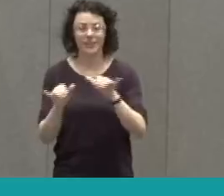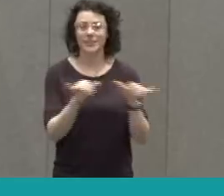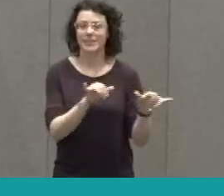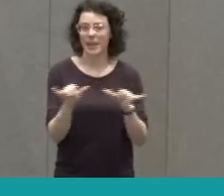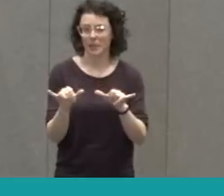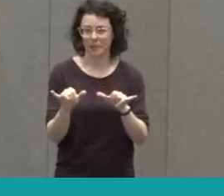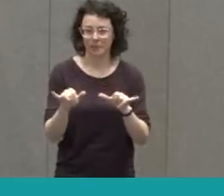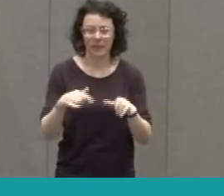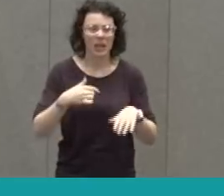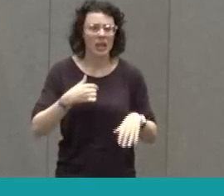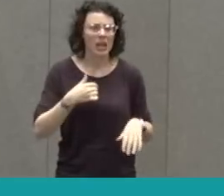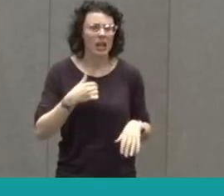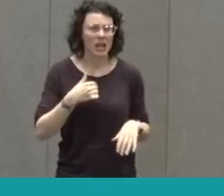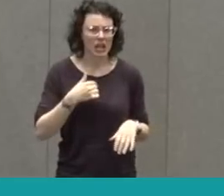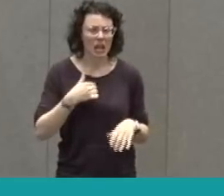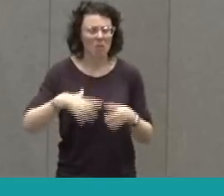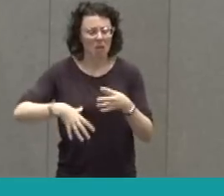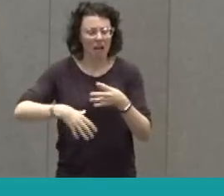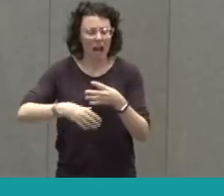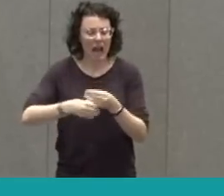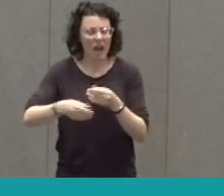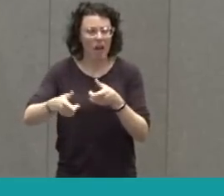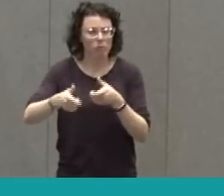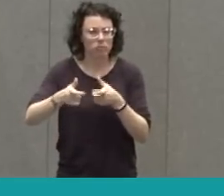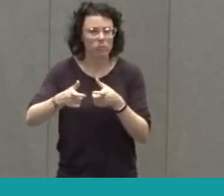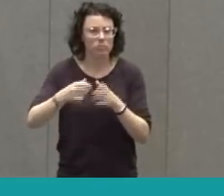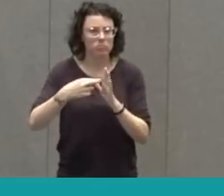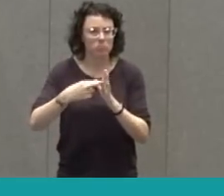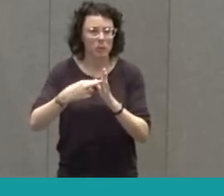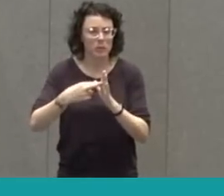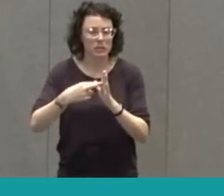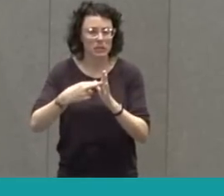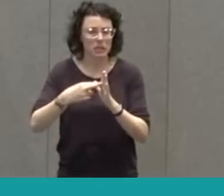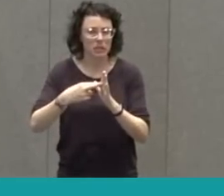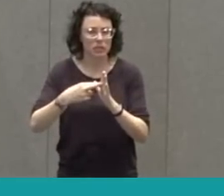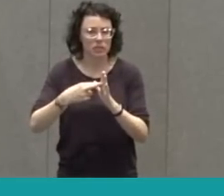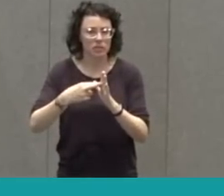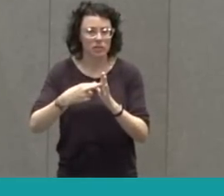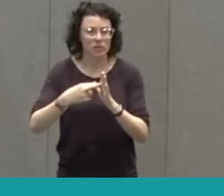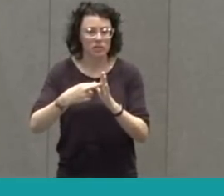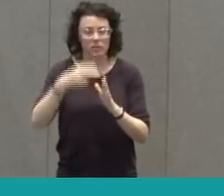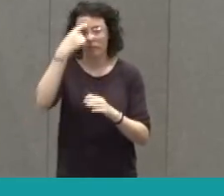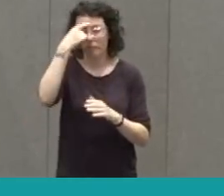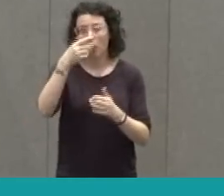quick representation to make sure that has some proof there.